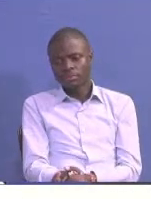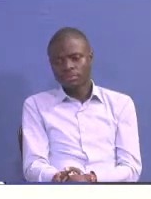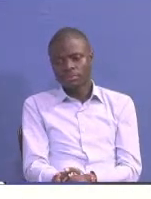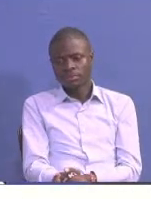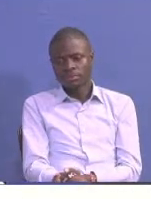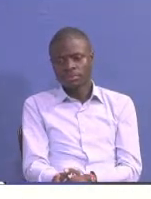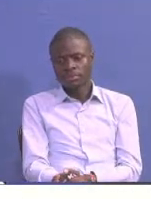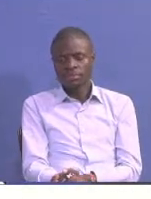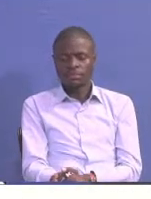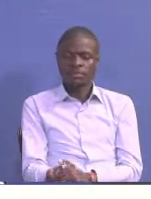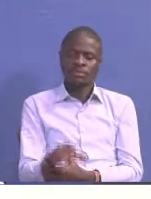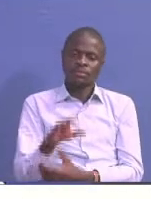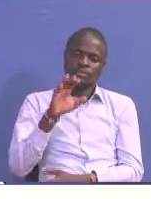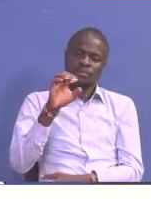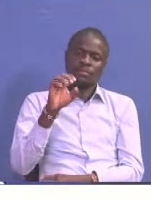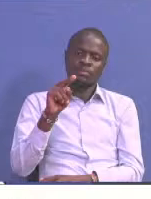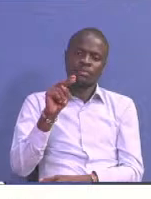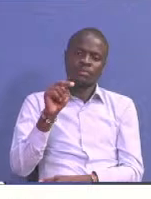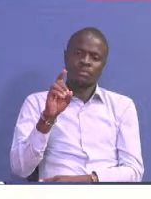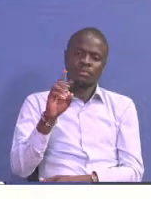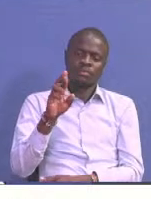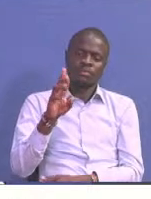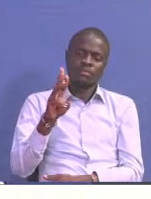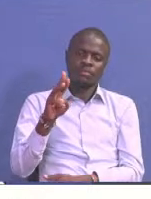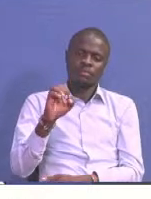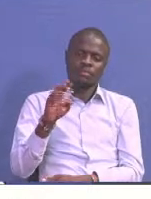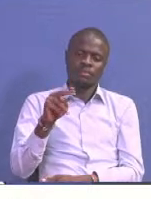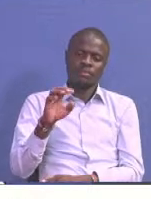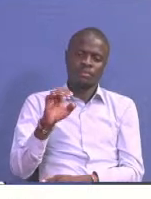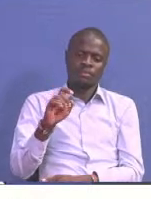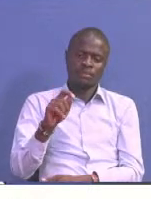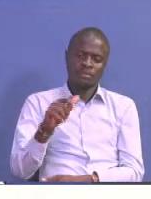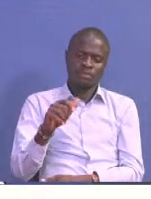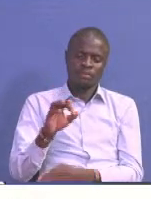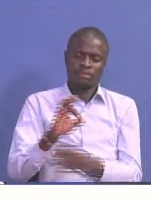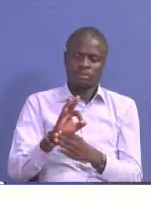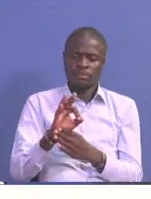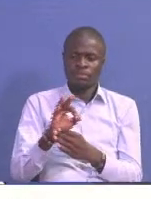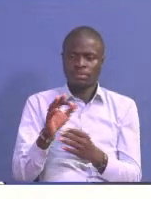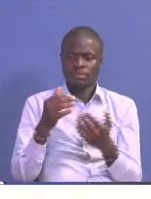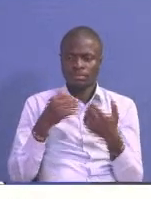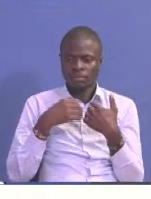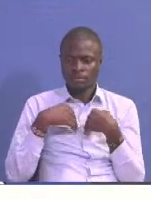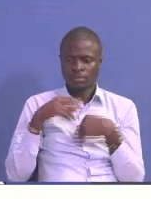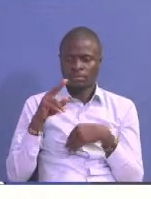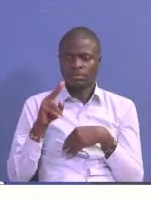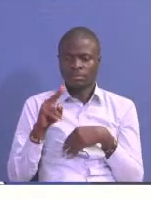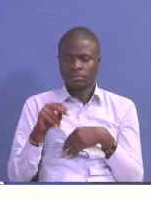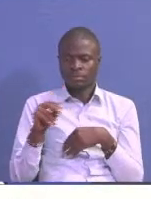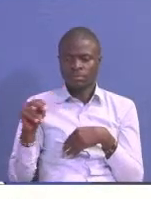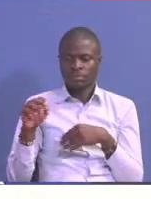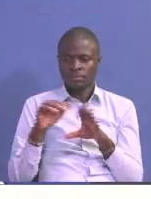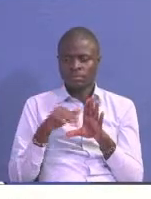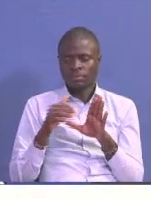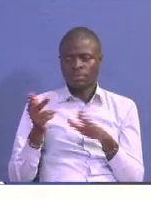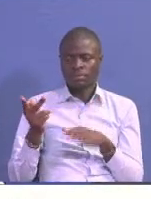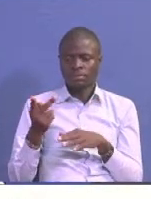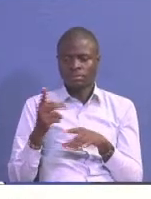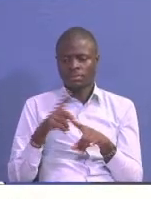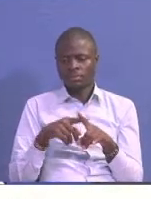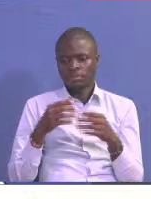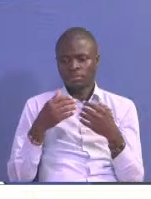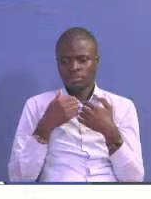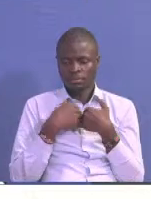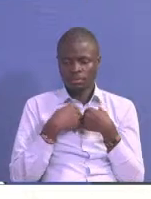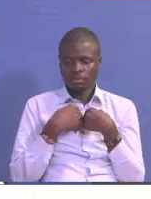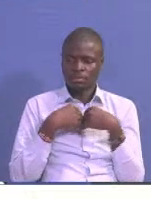Endowment funds, we don't have many endowment funds in this country, but there are endowment